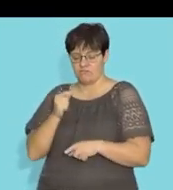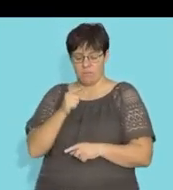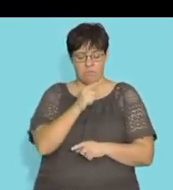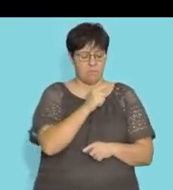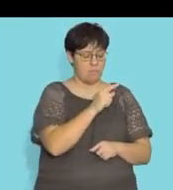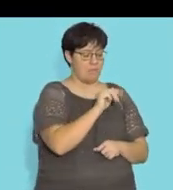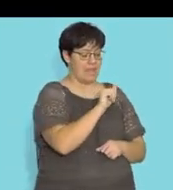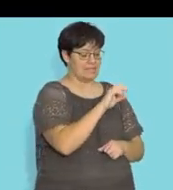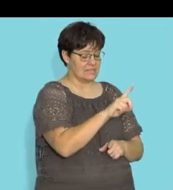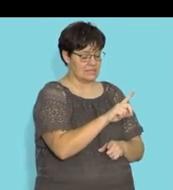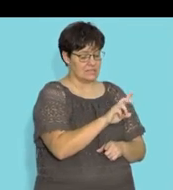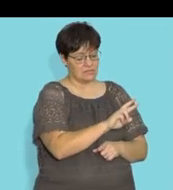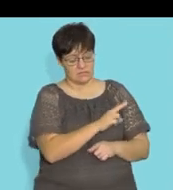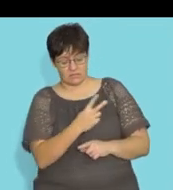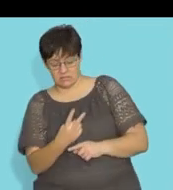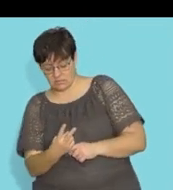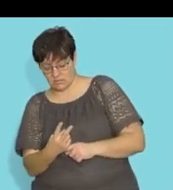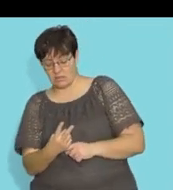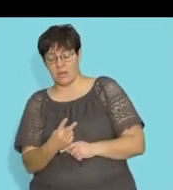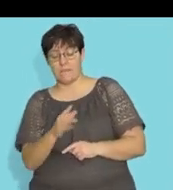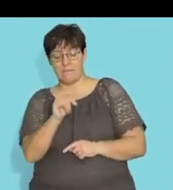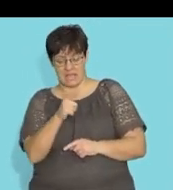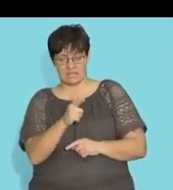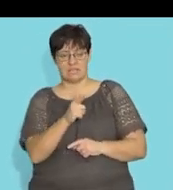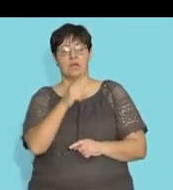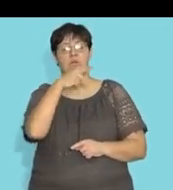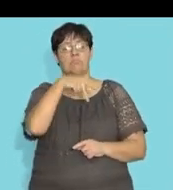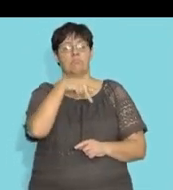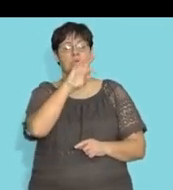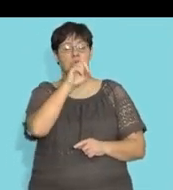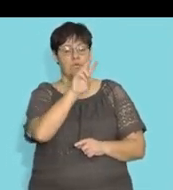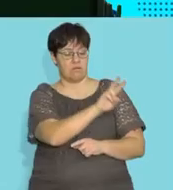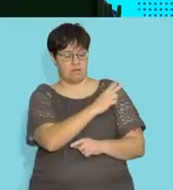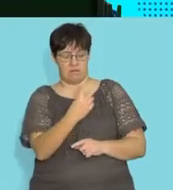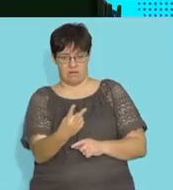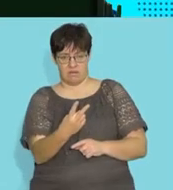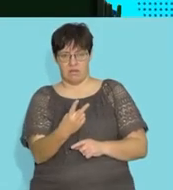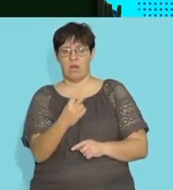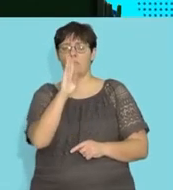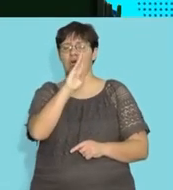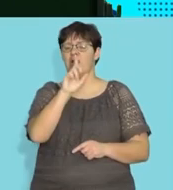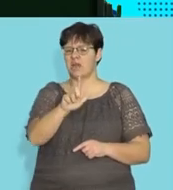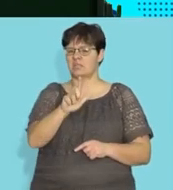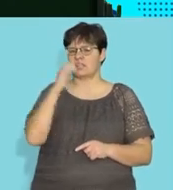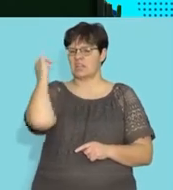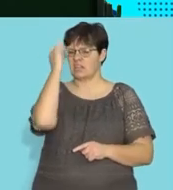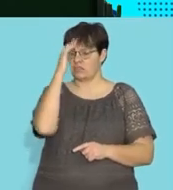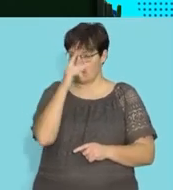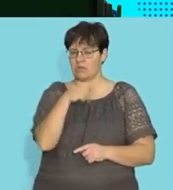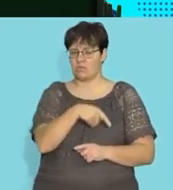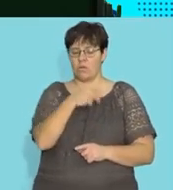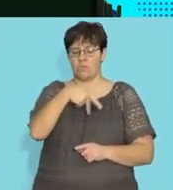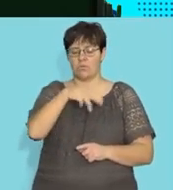the acid to the base, because according to the Lorentz-Bronsted theory, we know that a proton